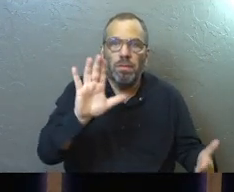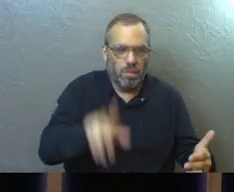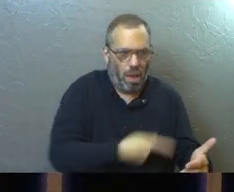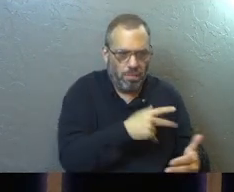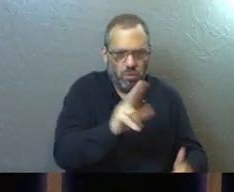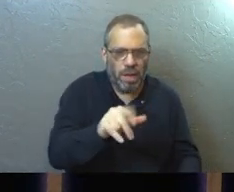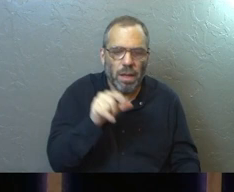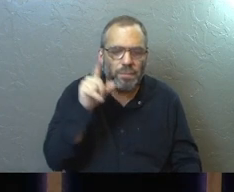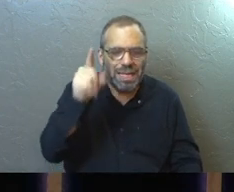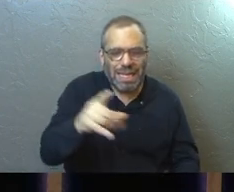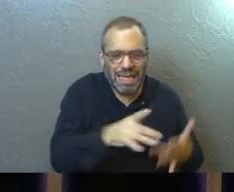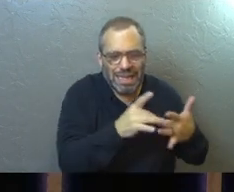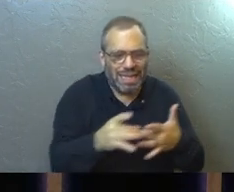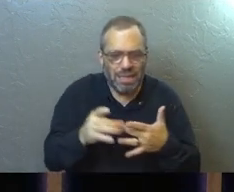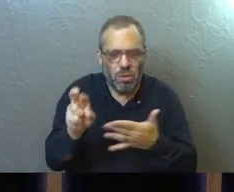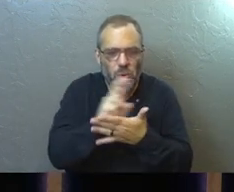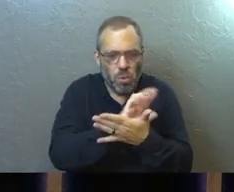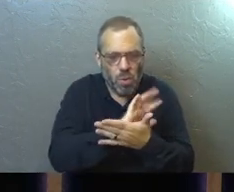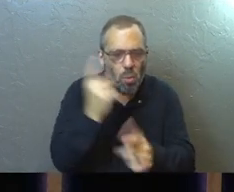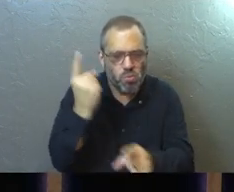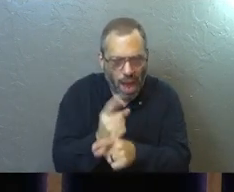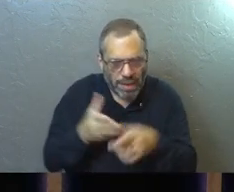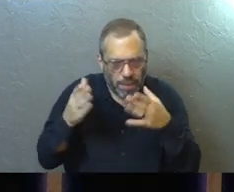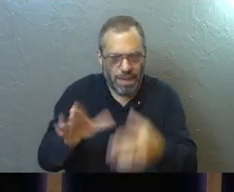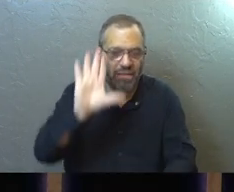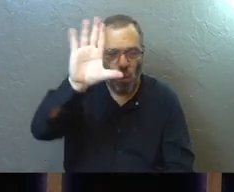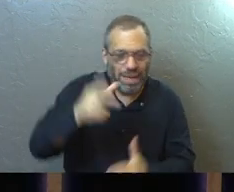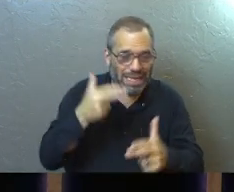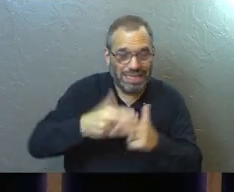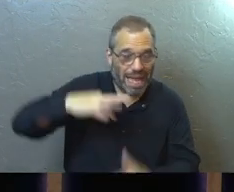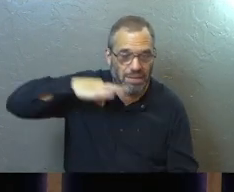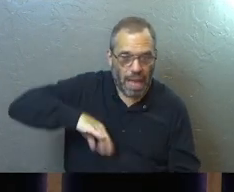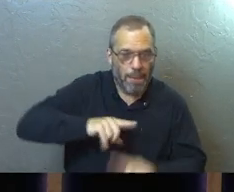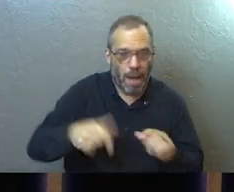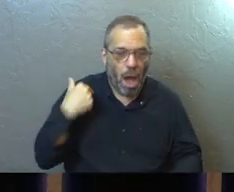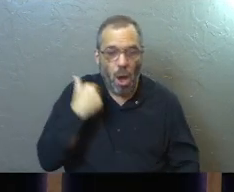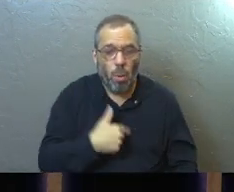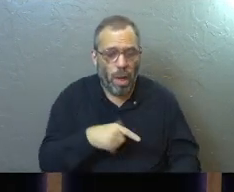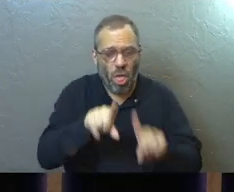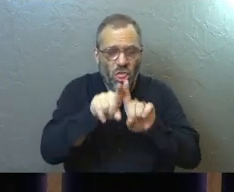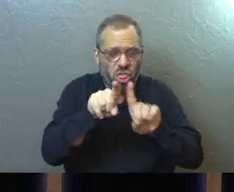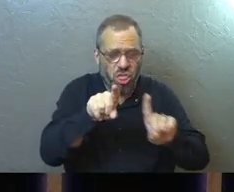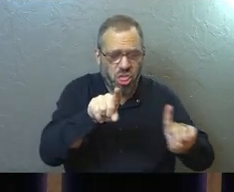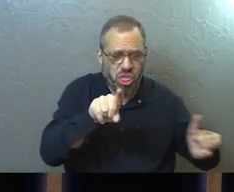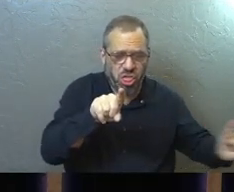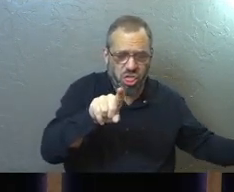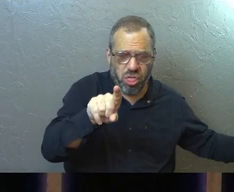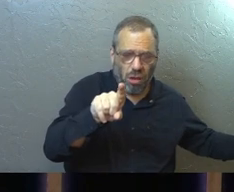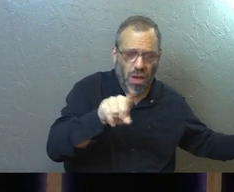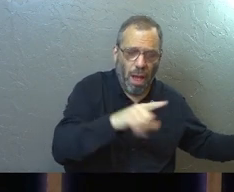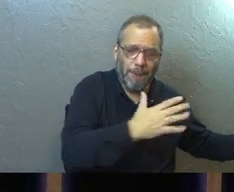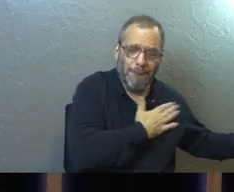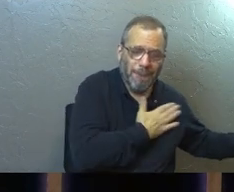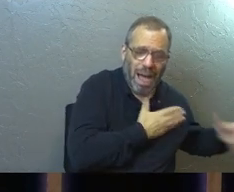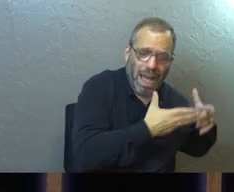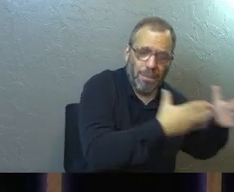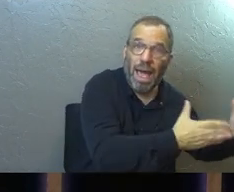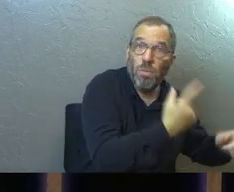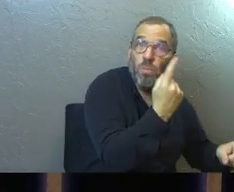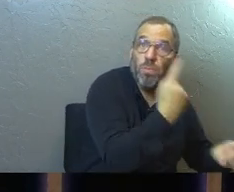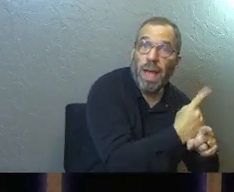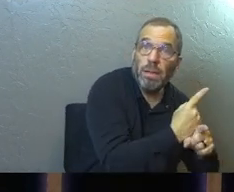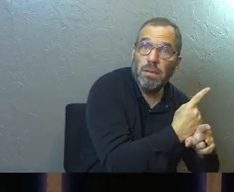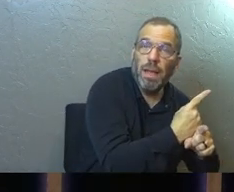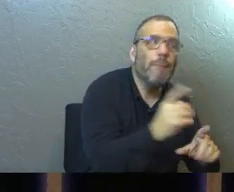23 said, he leads me in right paths for his namesake, but we walk away from the right paths to follow our own paths,